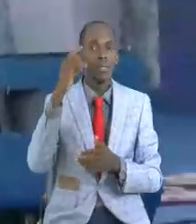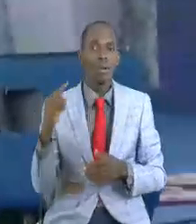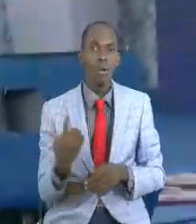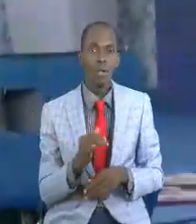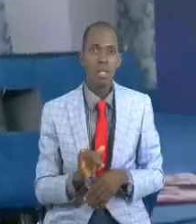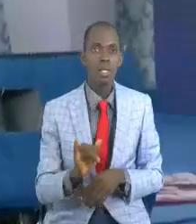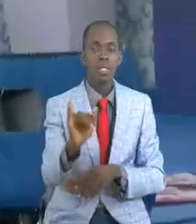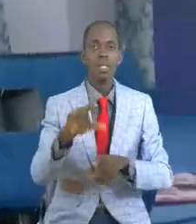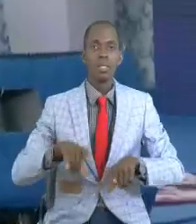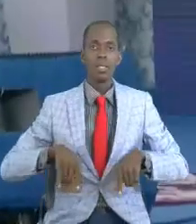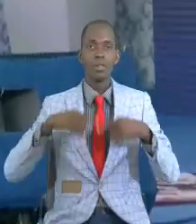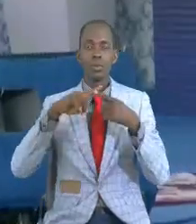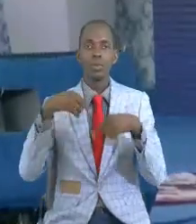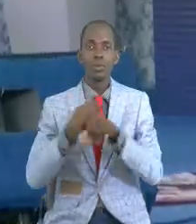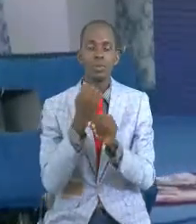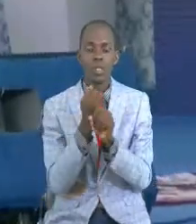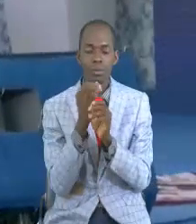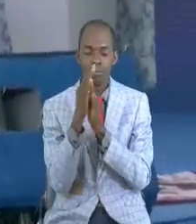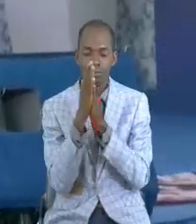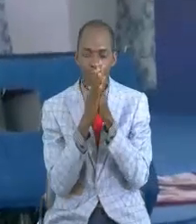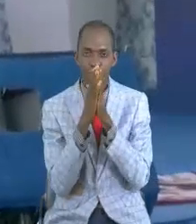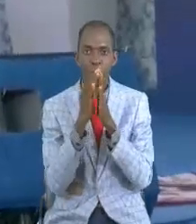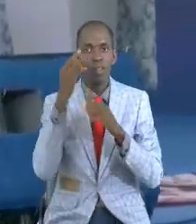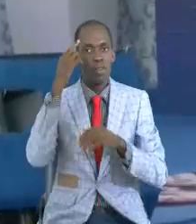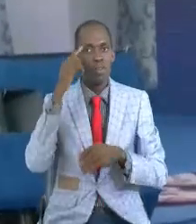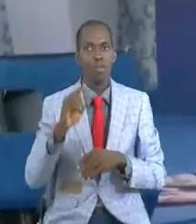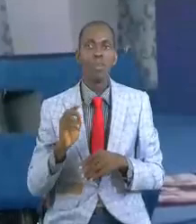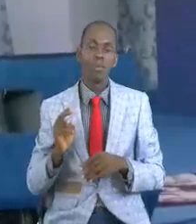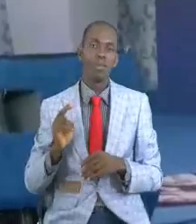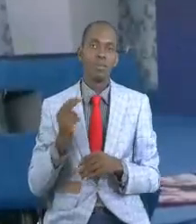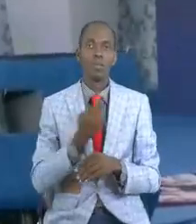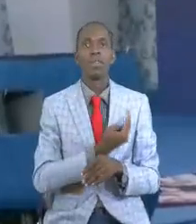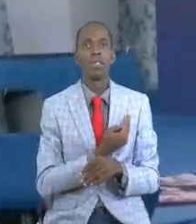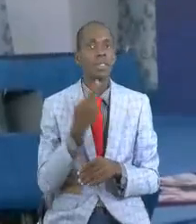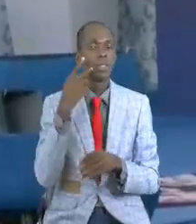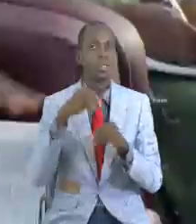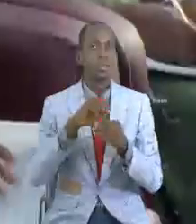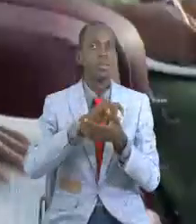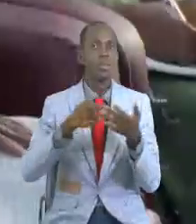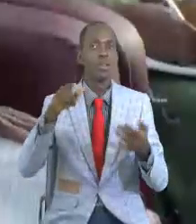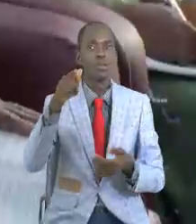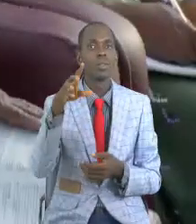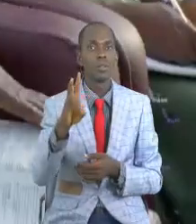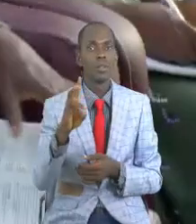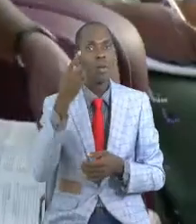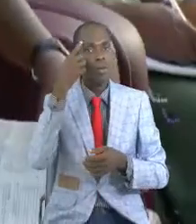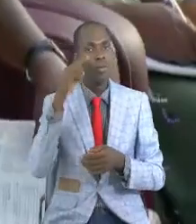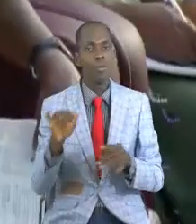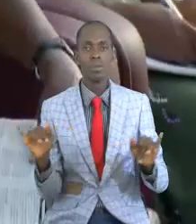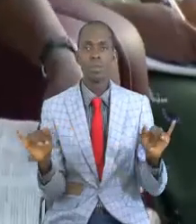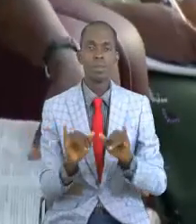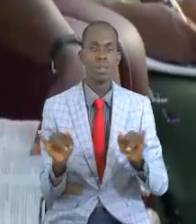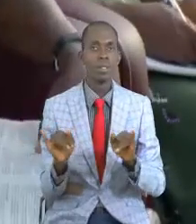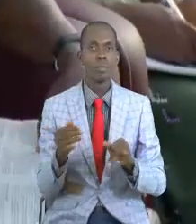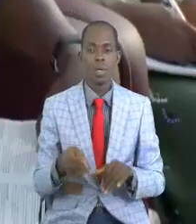make intercession for them look at verse 26 in verse 26 for such an high priest